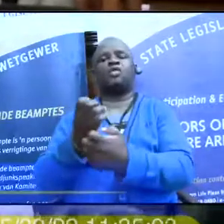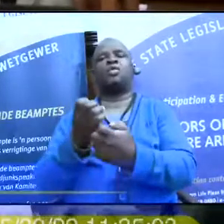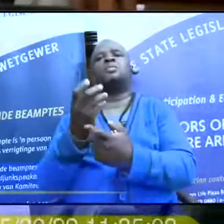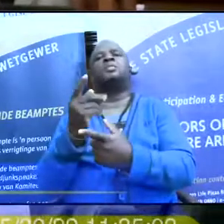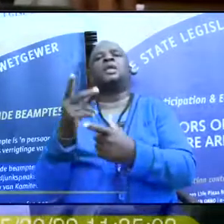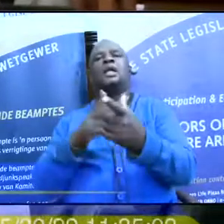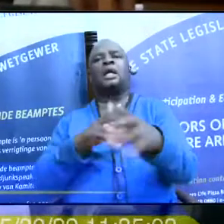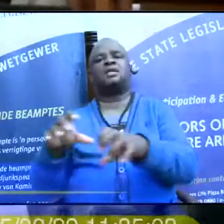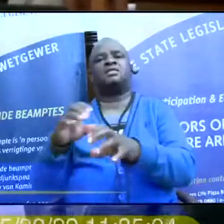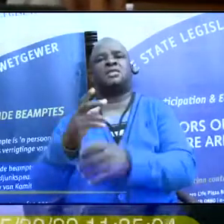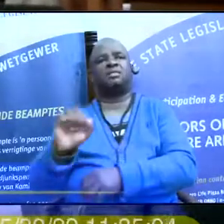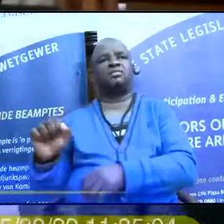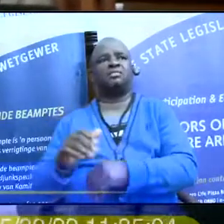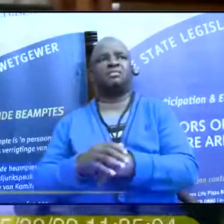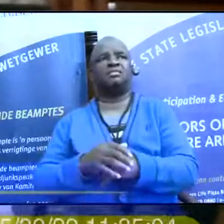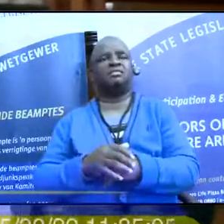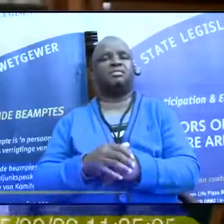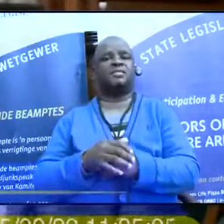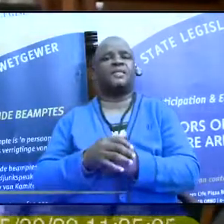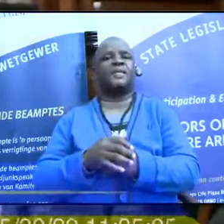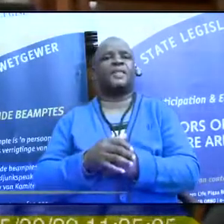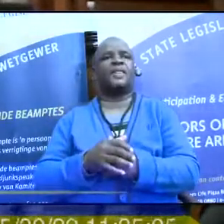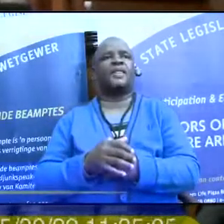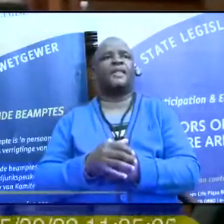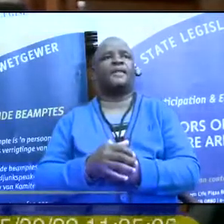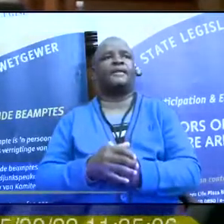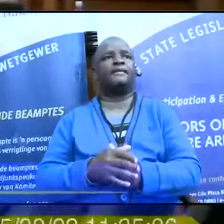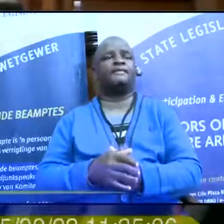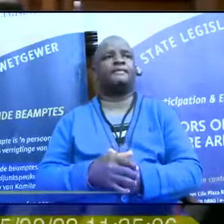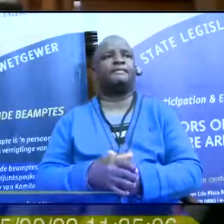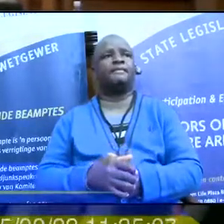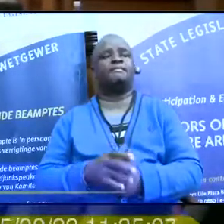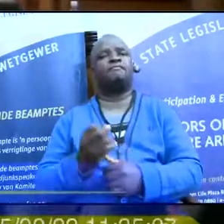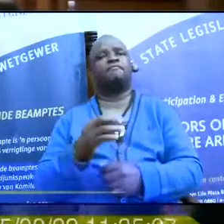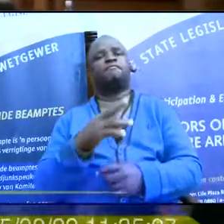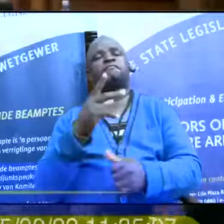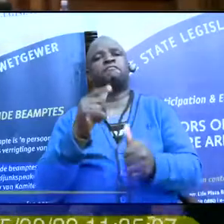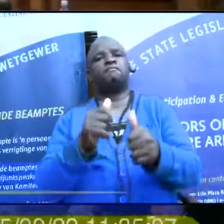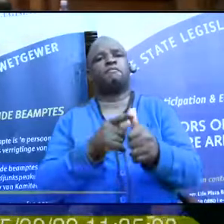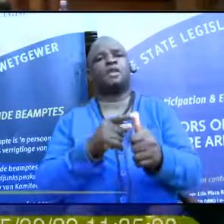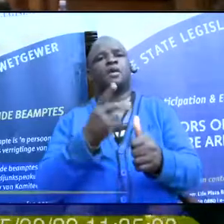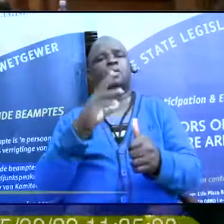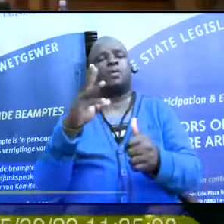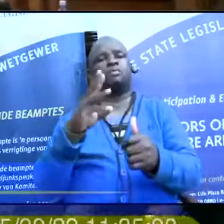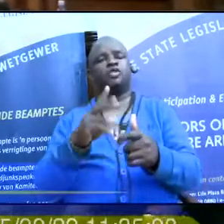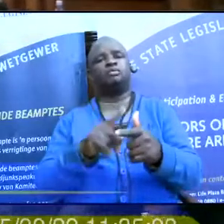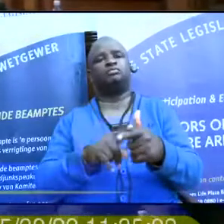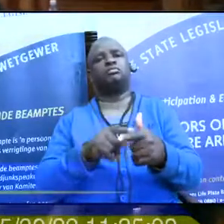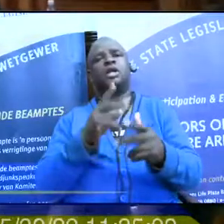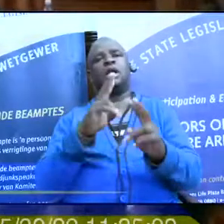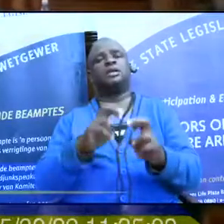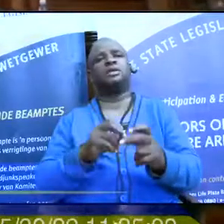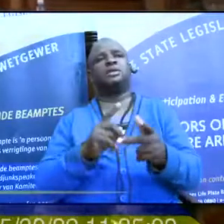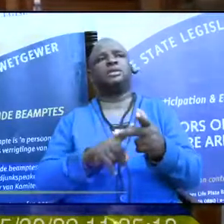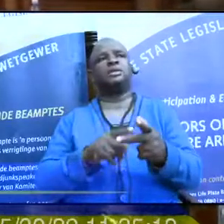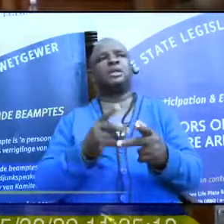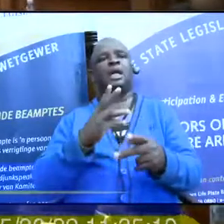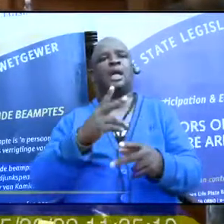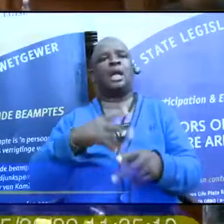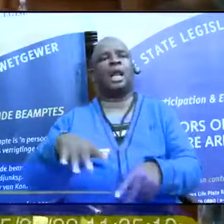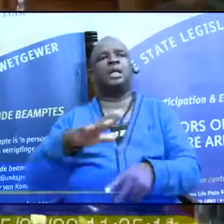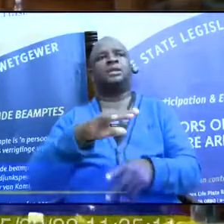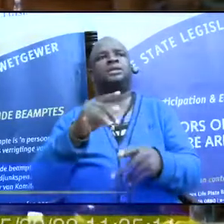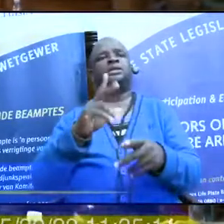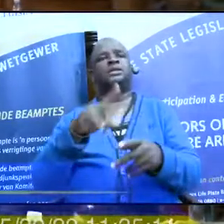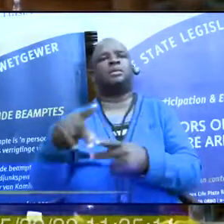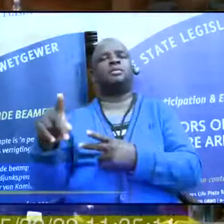with so if we just recap it's water electricity lands triple p's